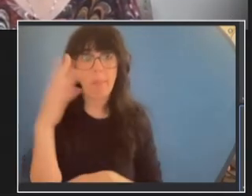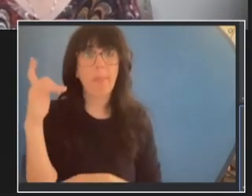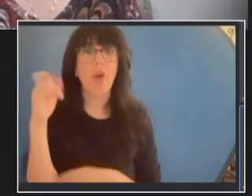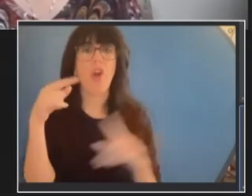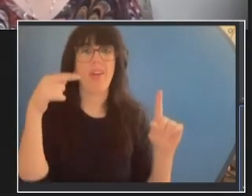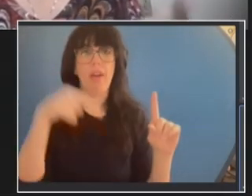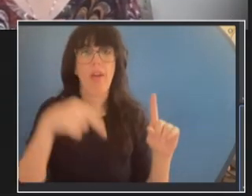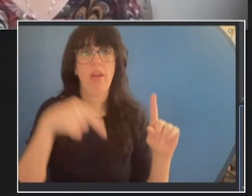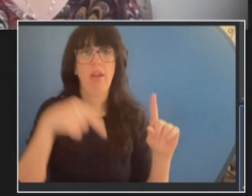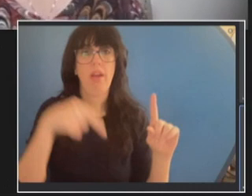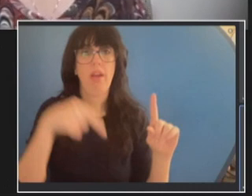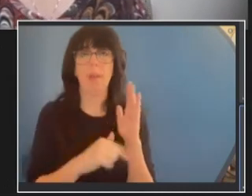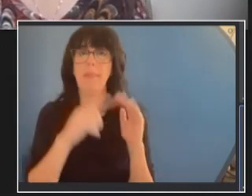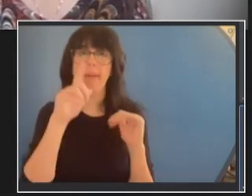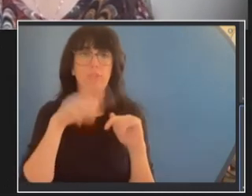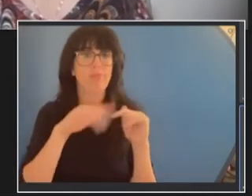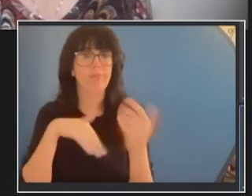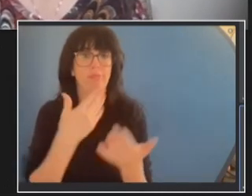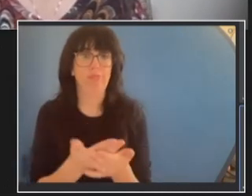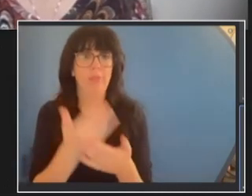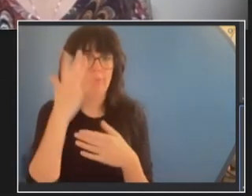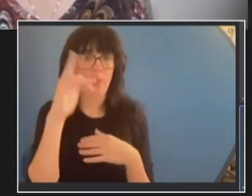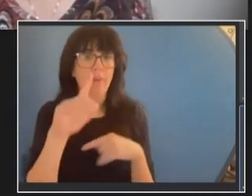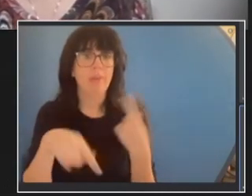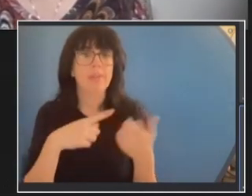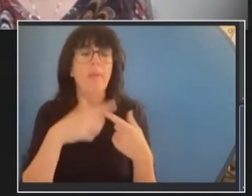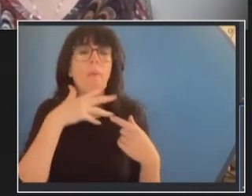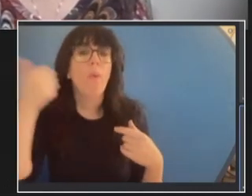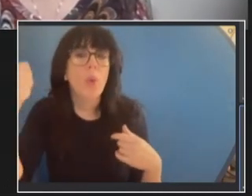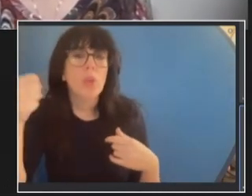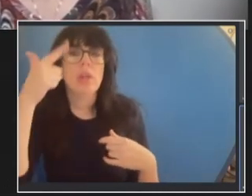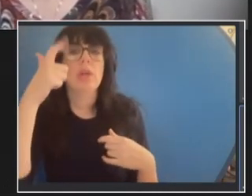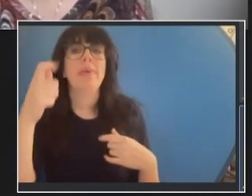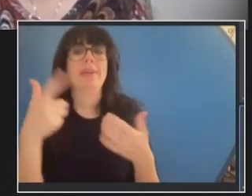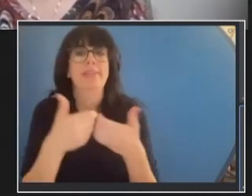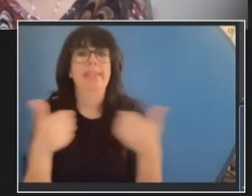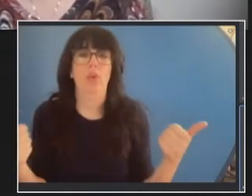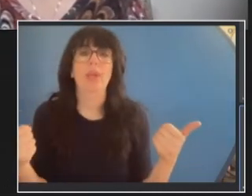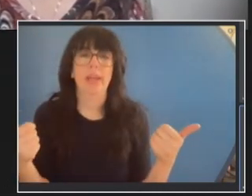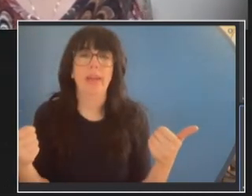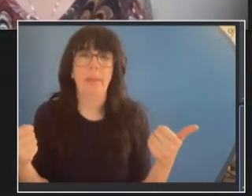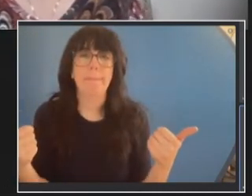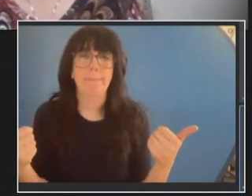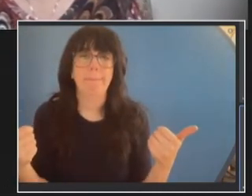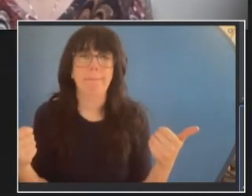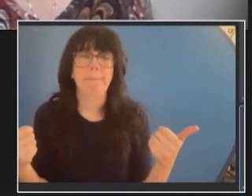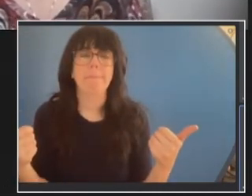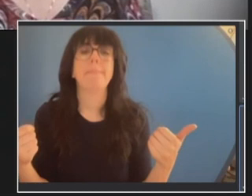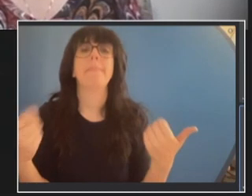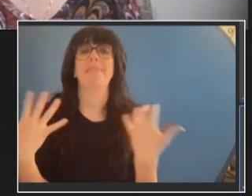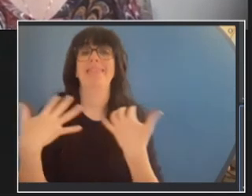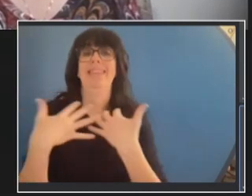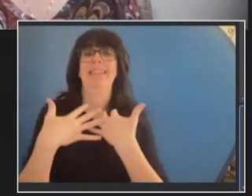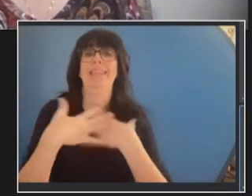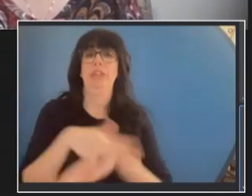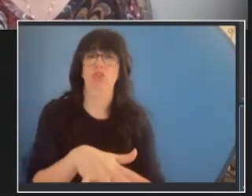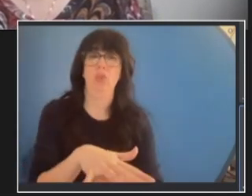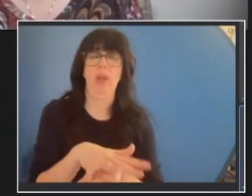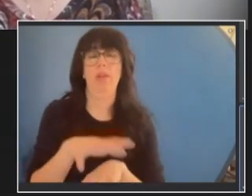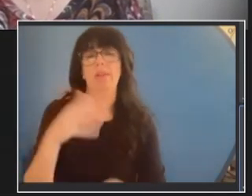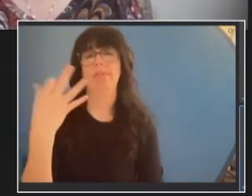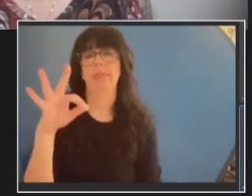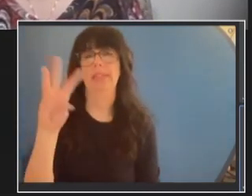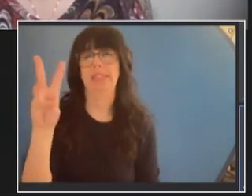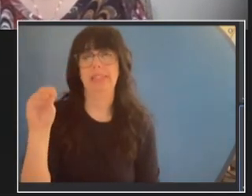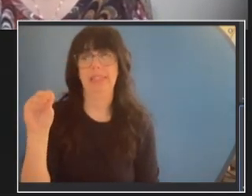I was older because it was segregated. Integrated in 1960, but I think